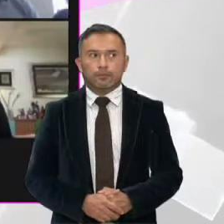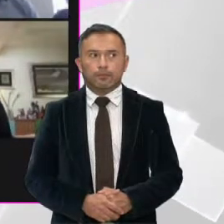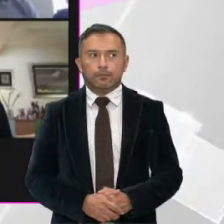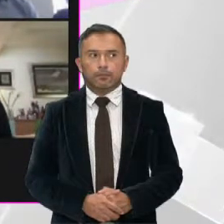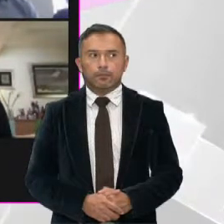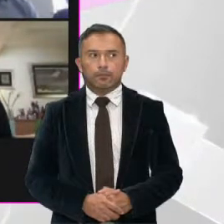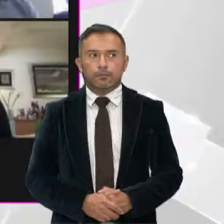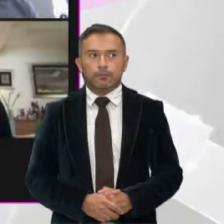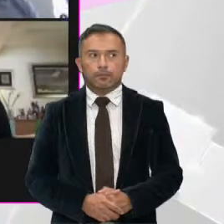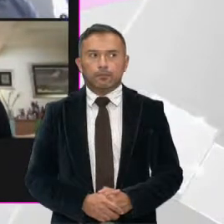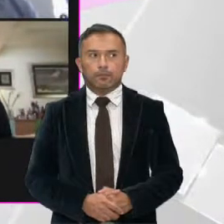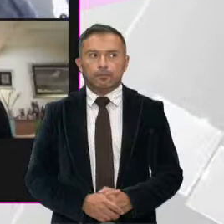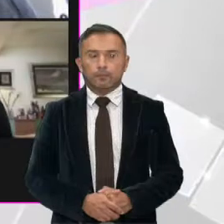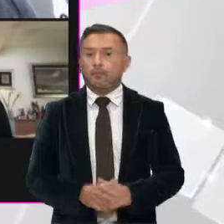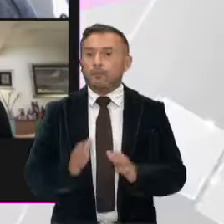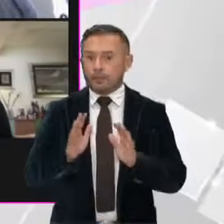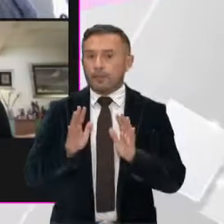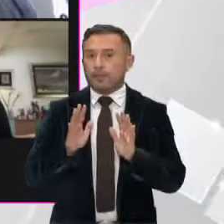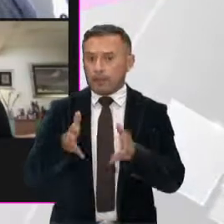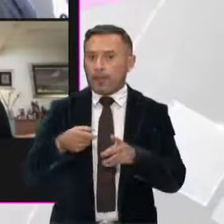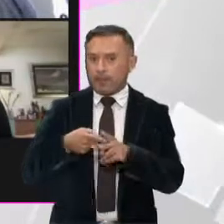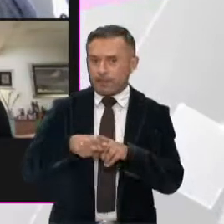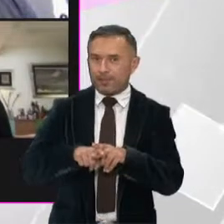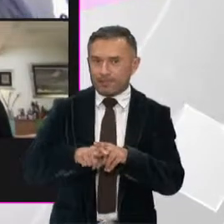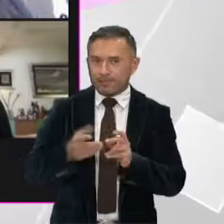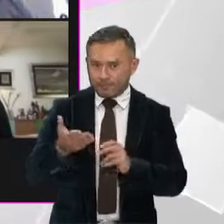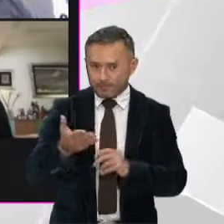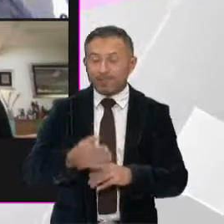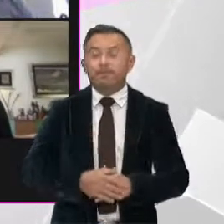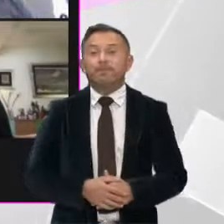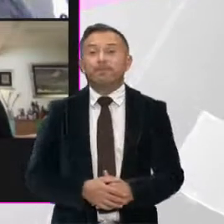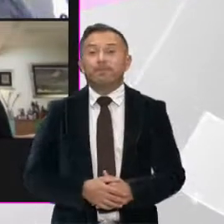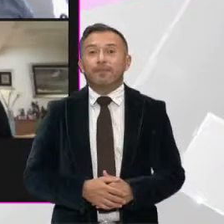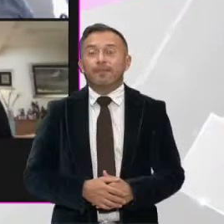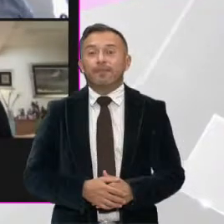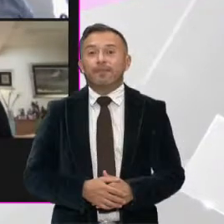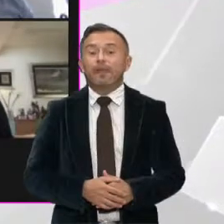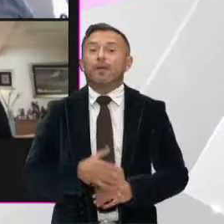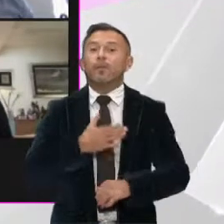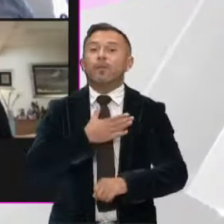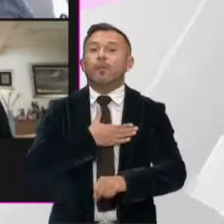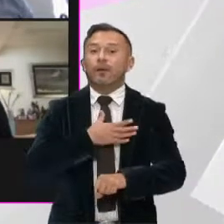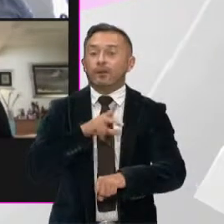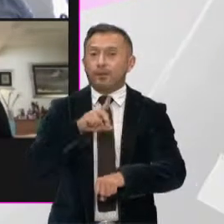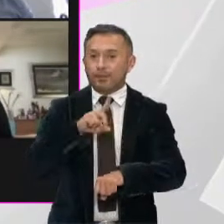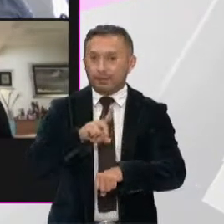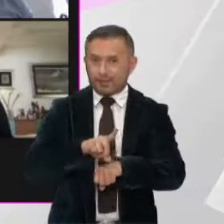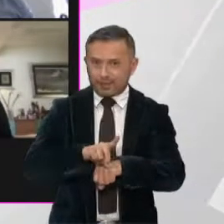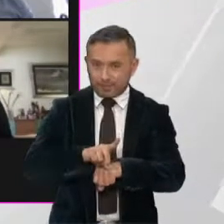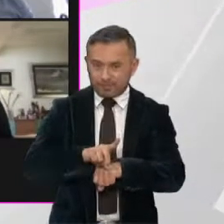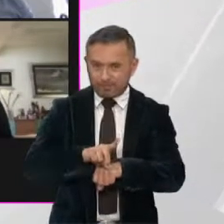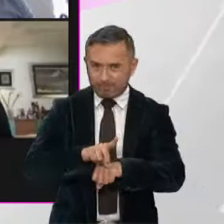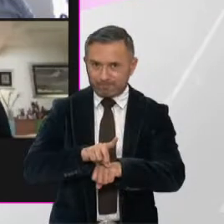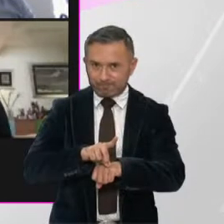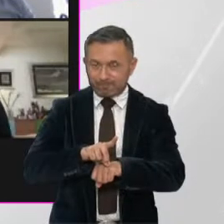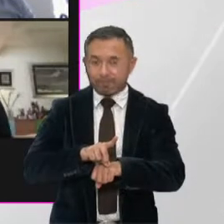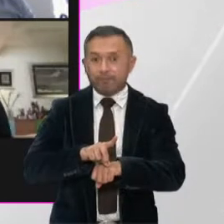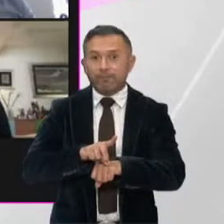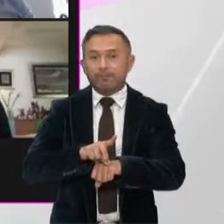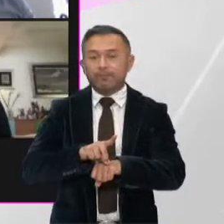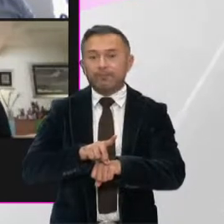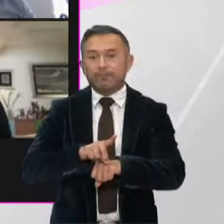Ya, podemos, vamos a empezar entonces. Sí, buenos días. So we're going to start. Good morning